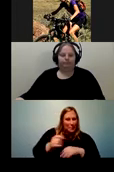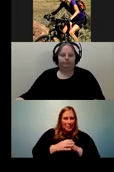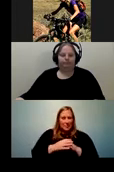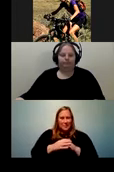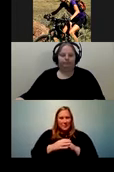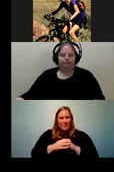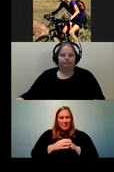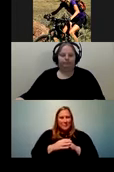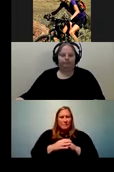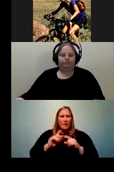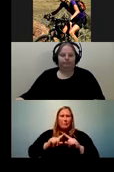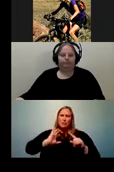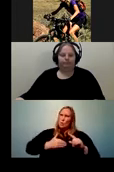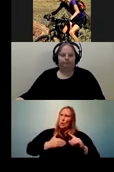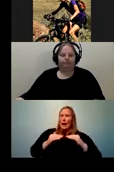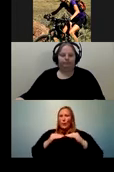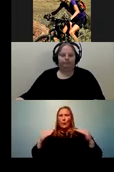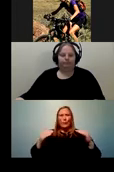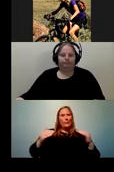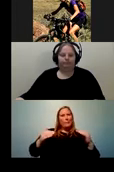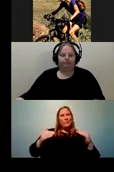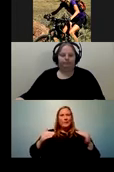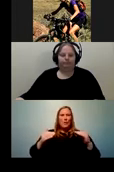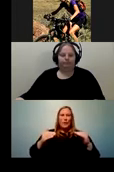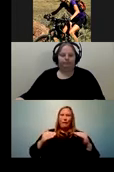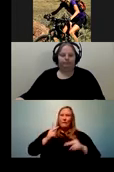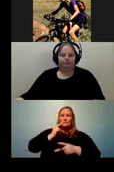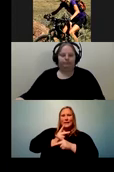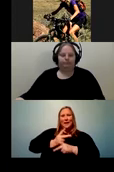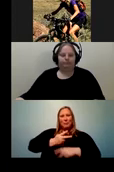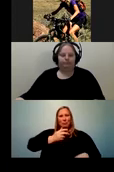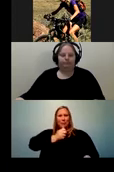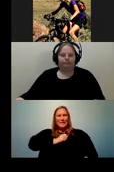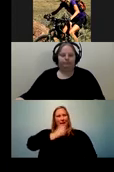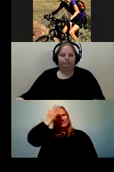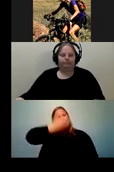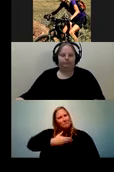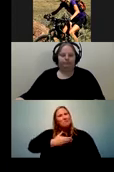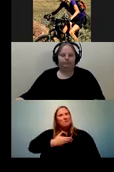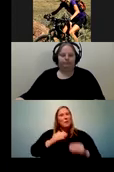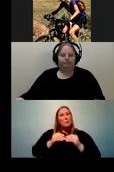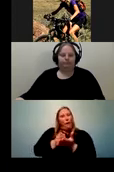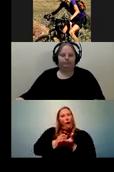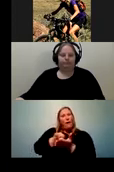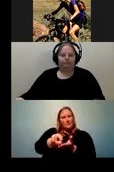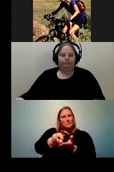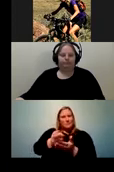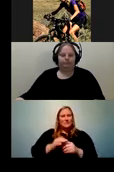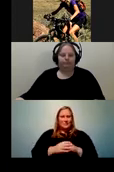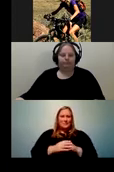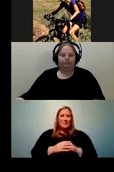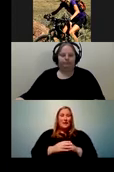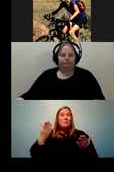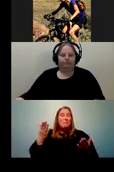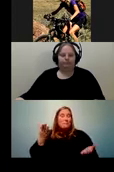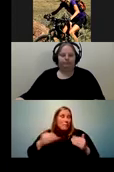to a level that allows us to keep our self-image as reasonably honest individuals. In my level might be different than